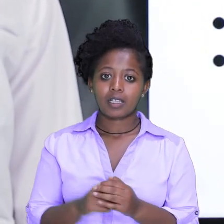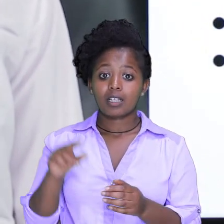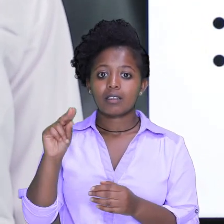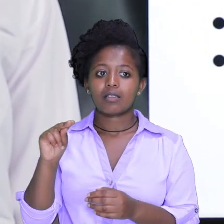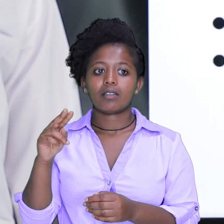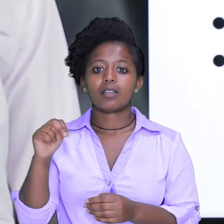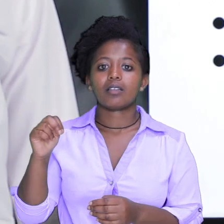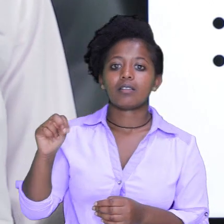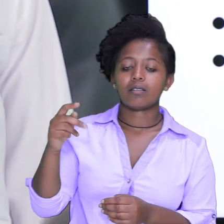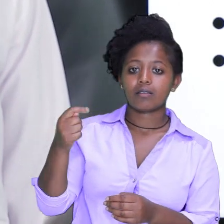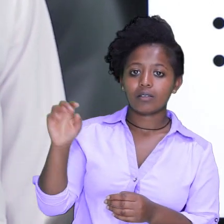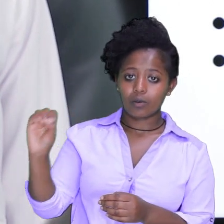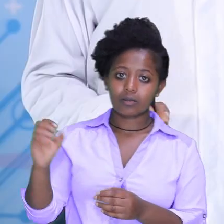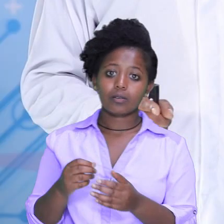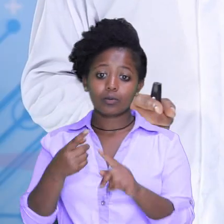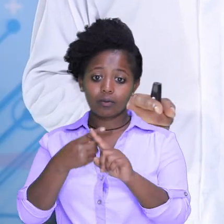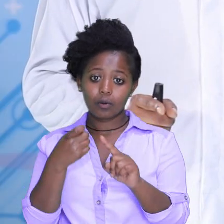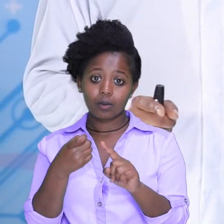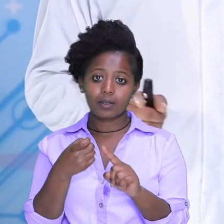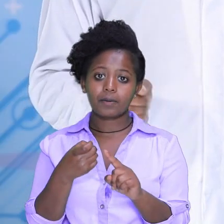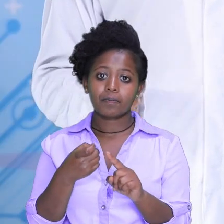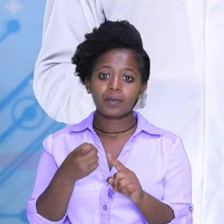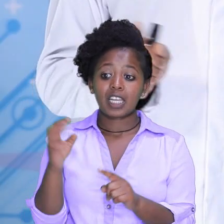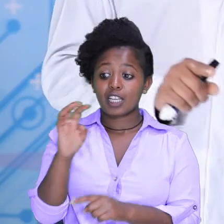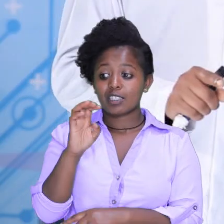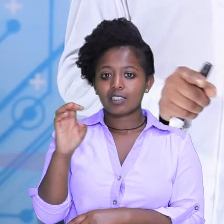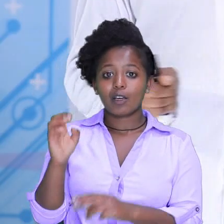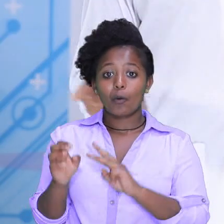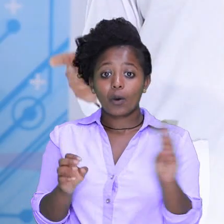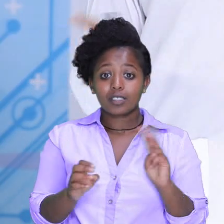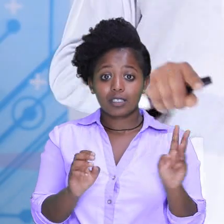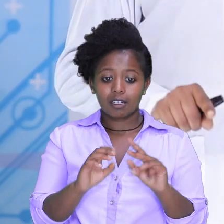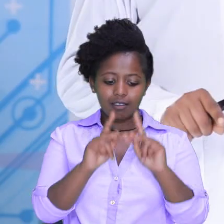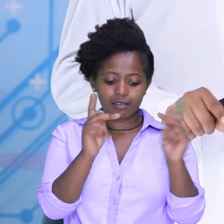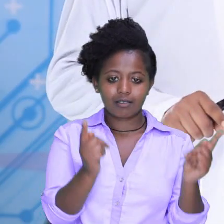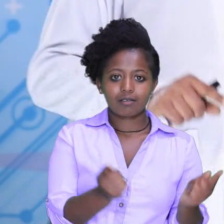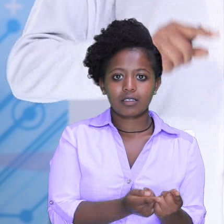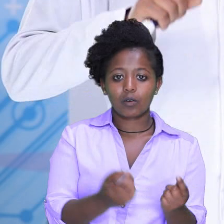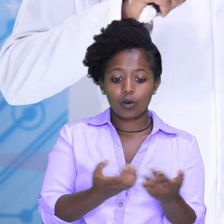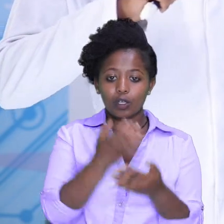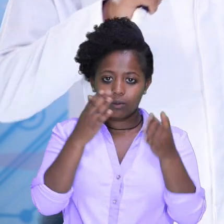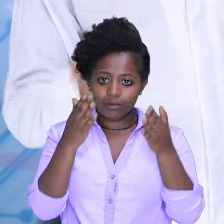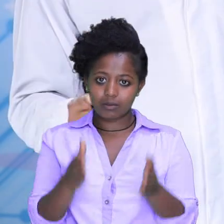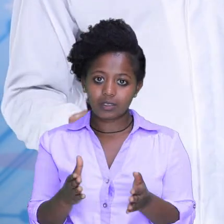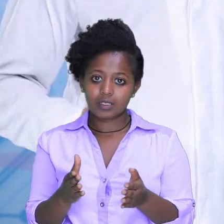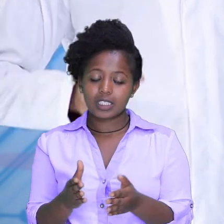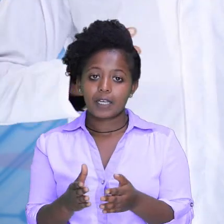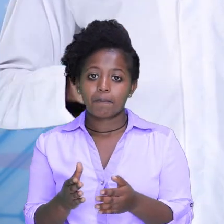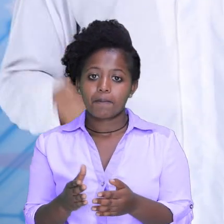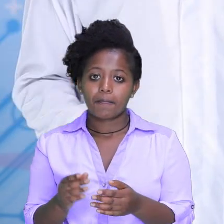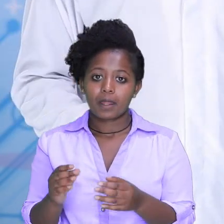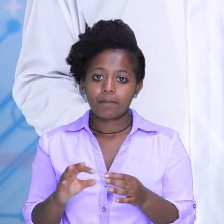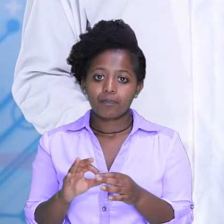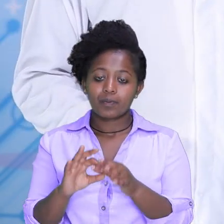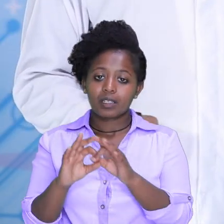NATO for the Western state or for the capitalist. Warsaw Pact for